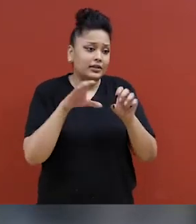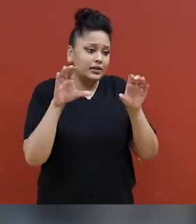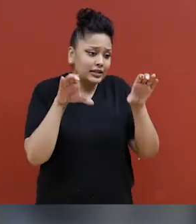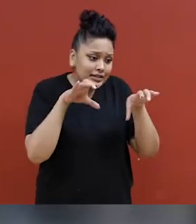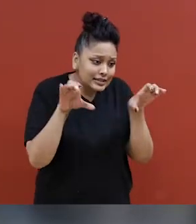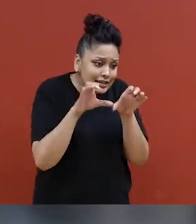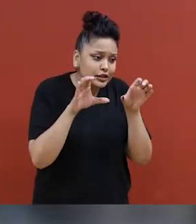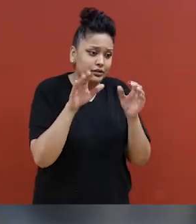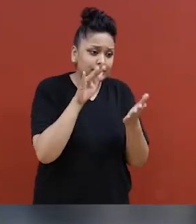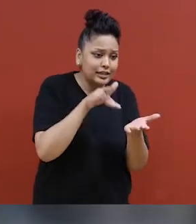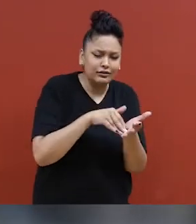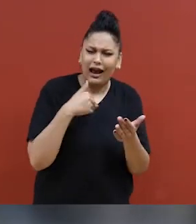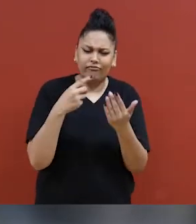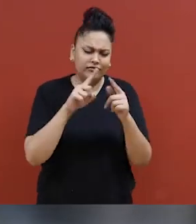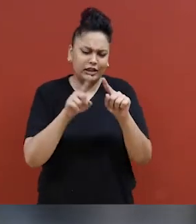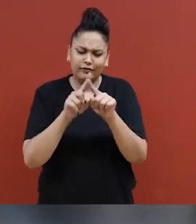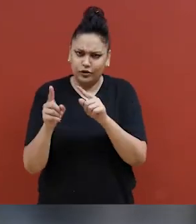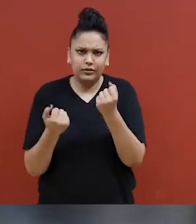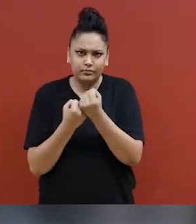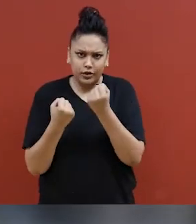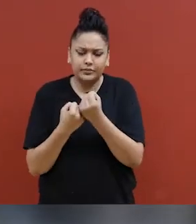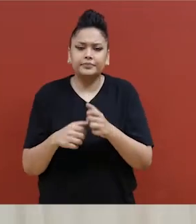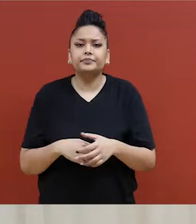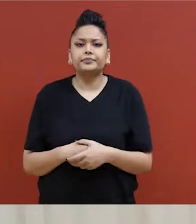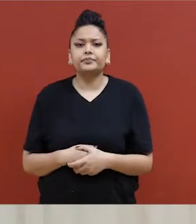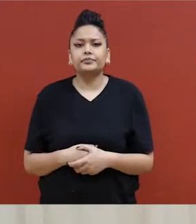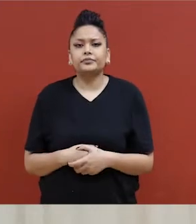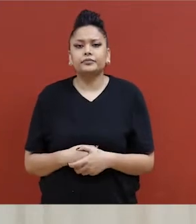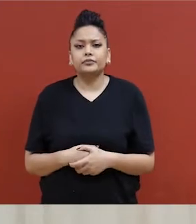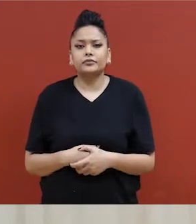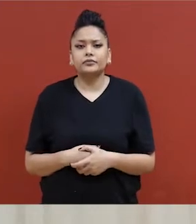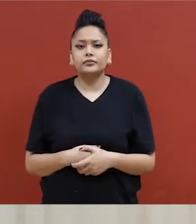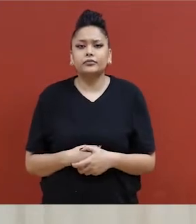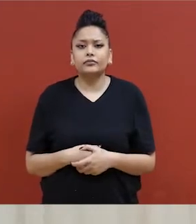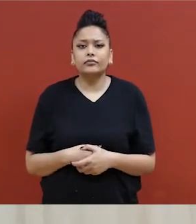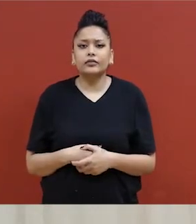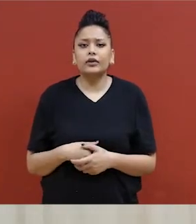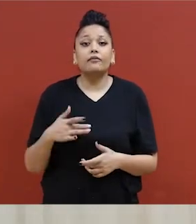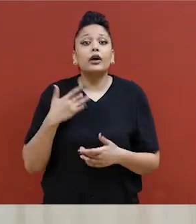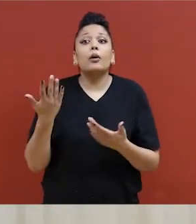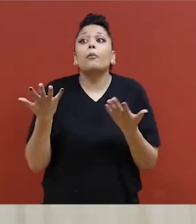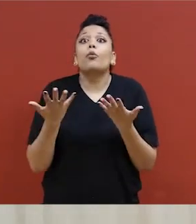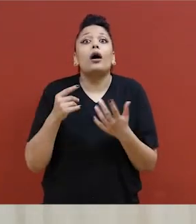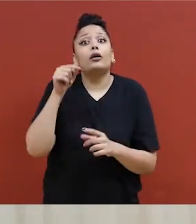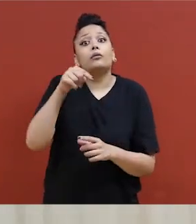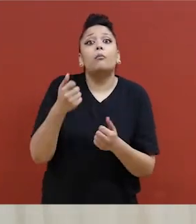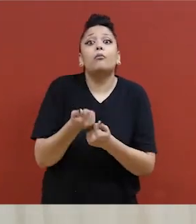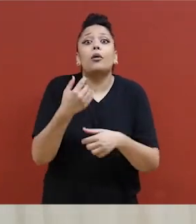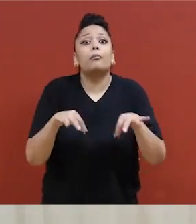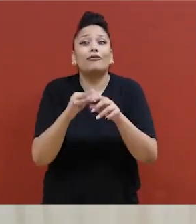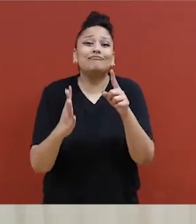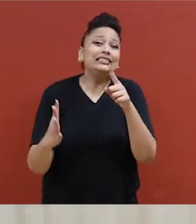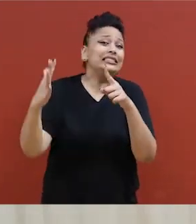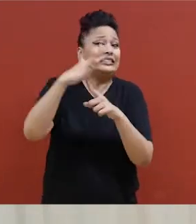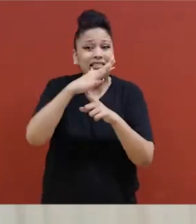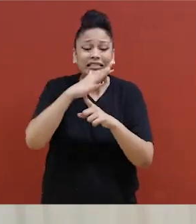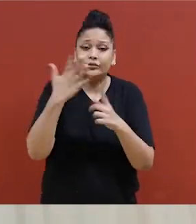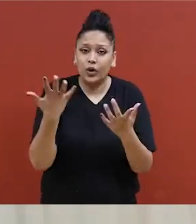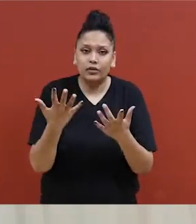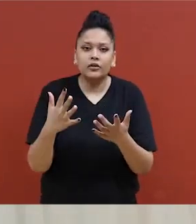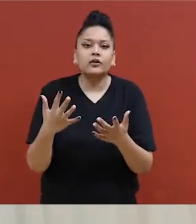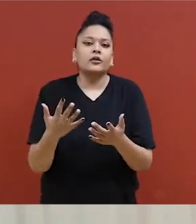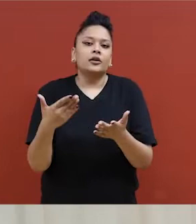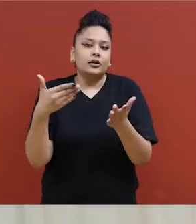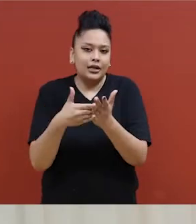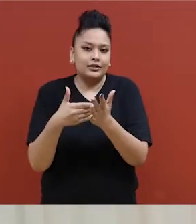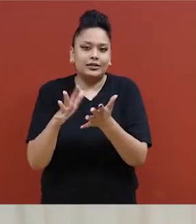crisis centers come into play. I think the most important aspect of any conversation we have about violence